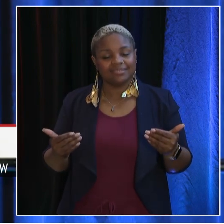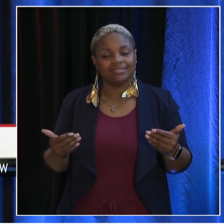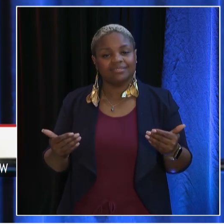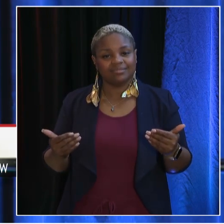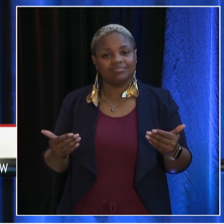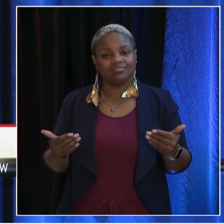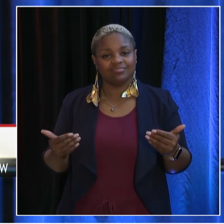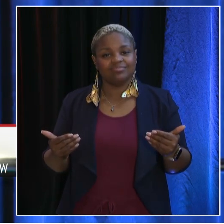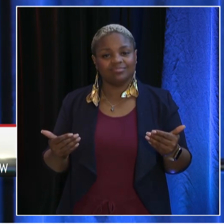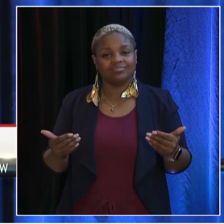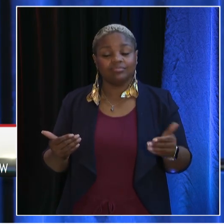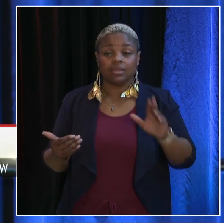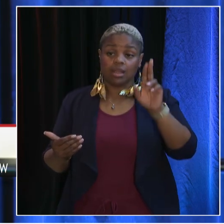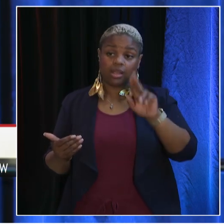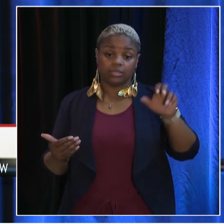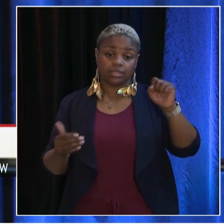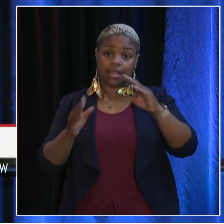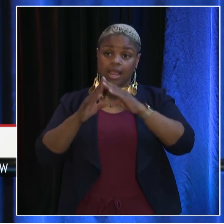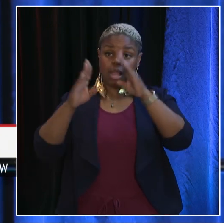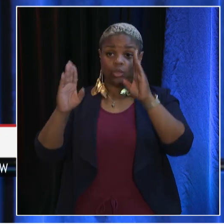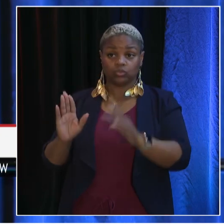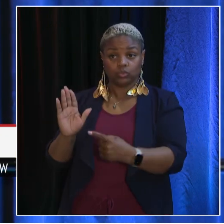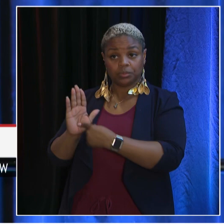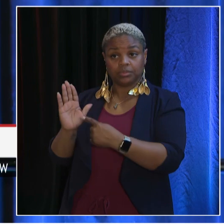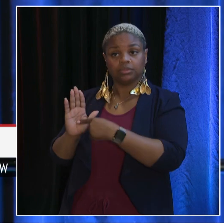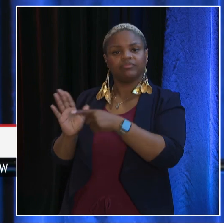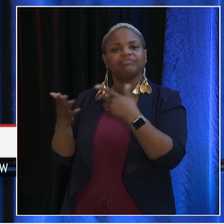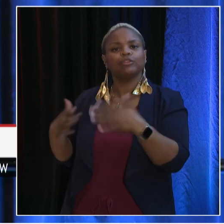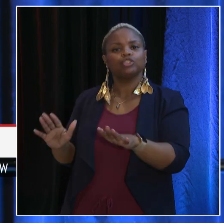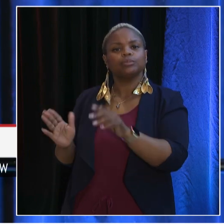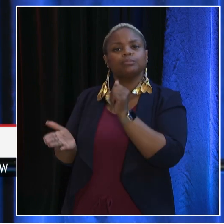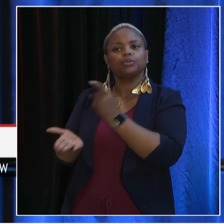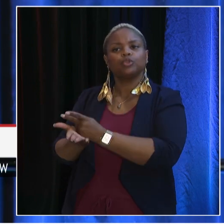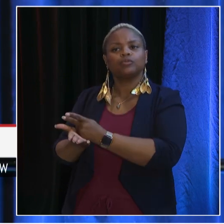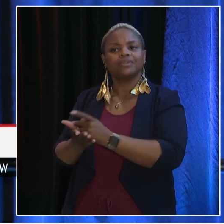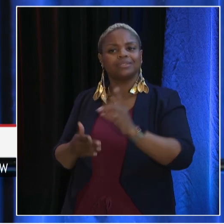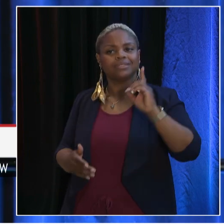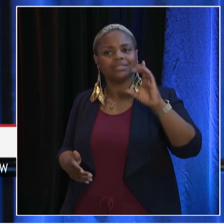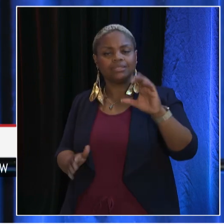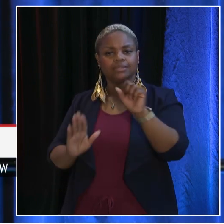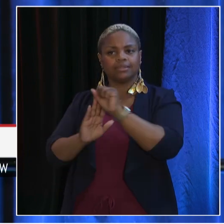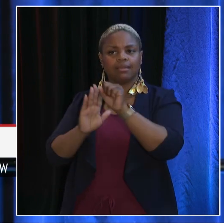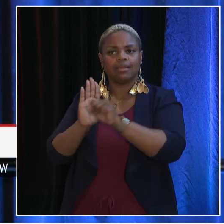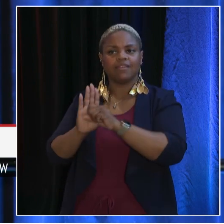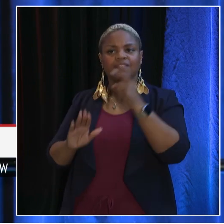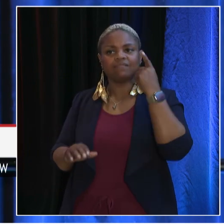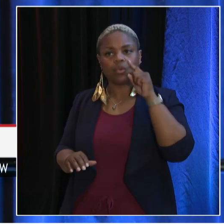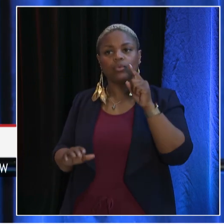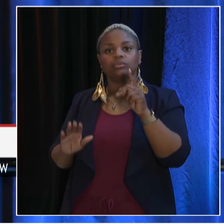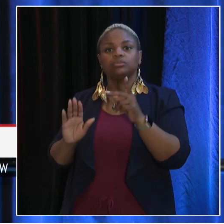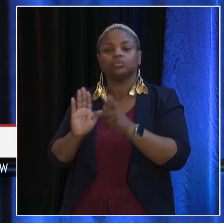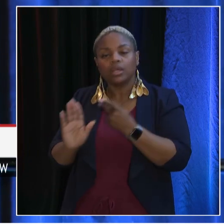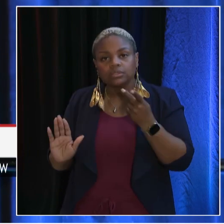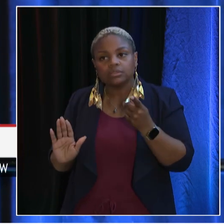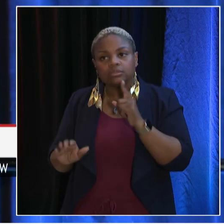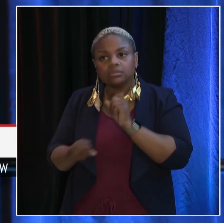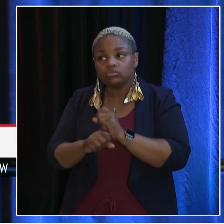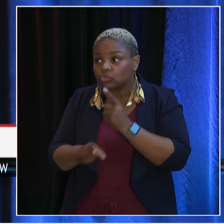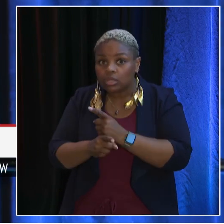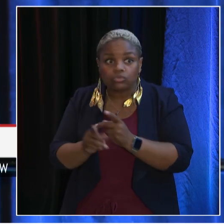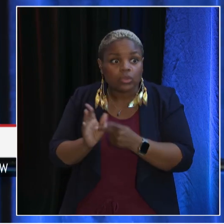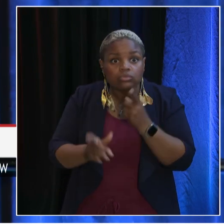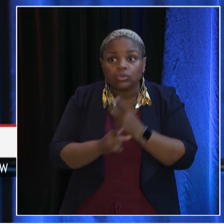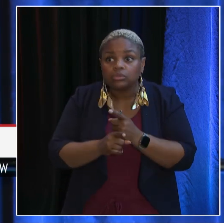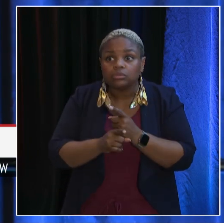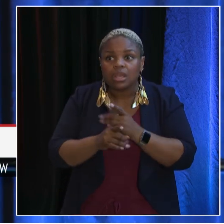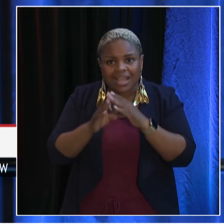of Representatives for D.C. statehood 2 times, right? Am I right? Twice? Is that right? It came out of the House 2